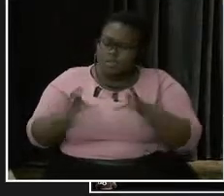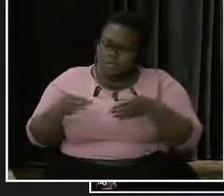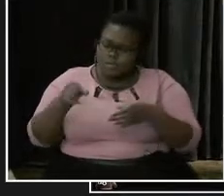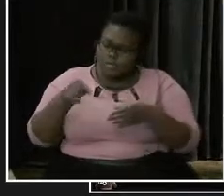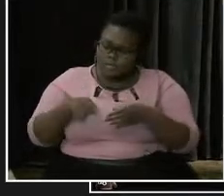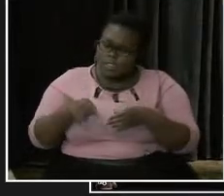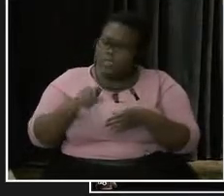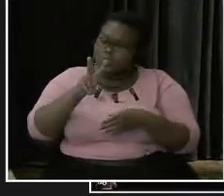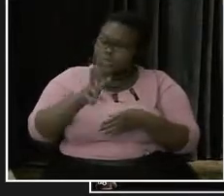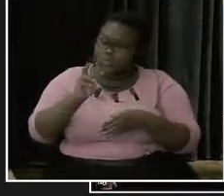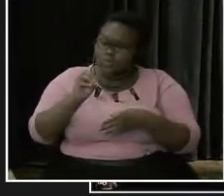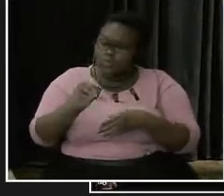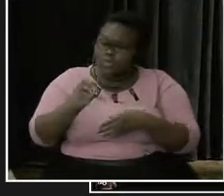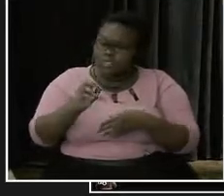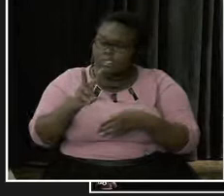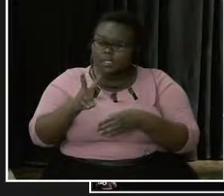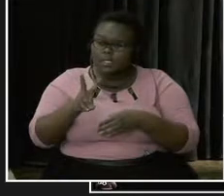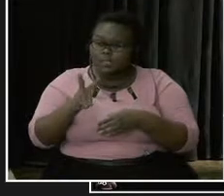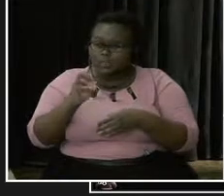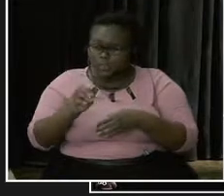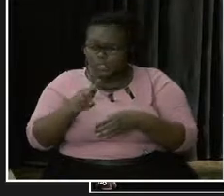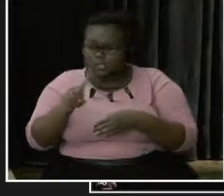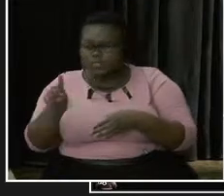to 2021 financial year.